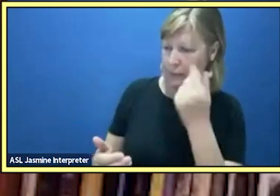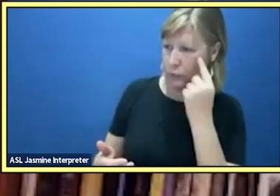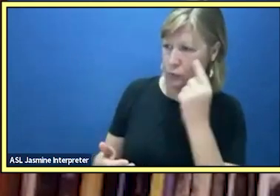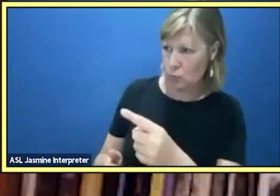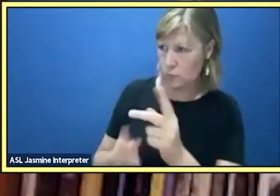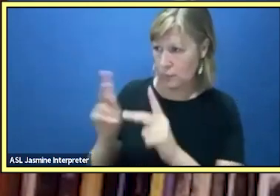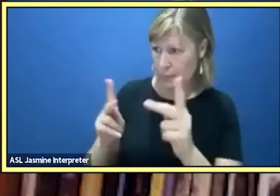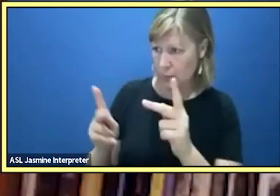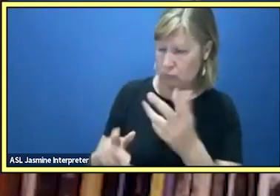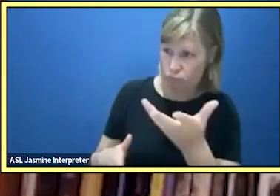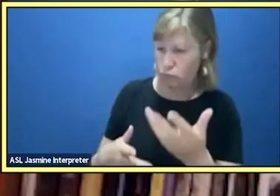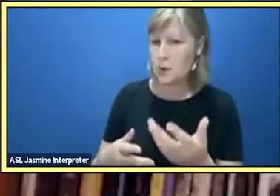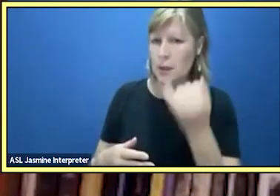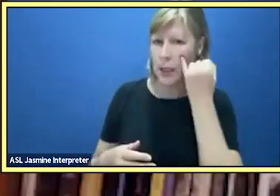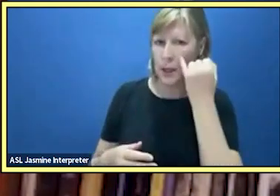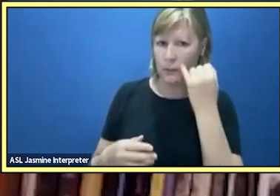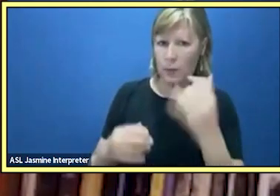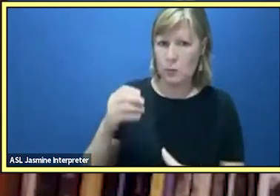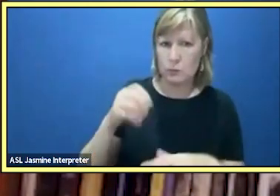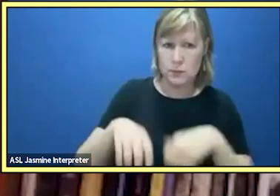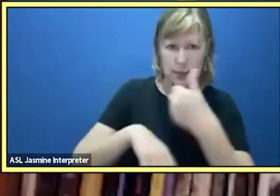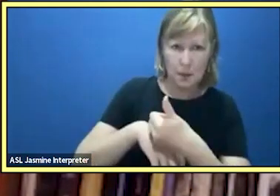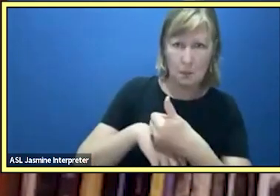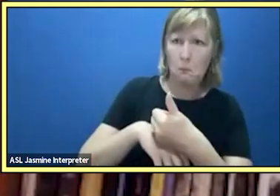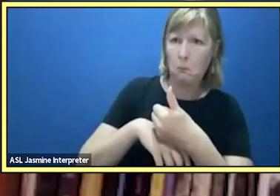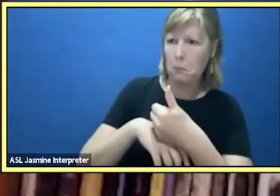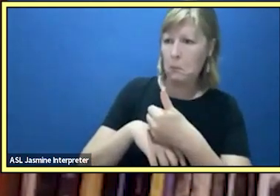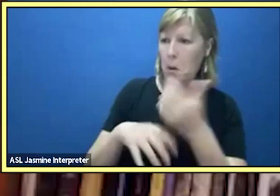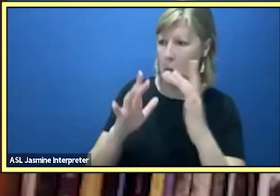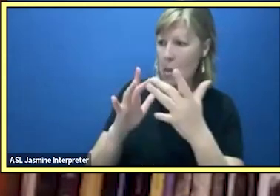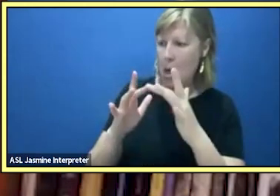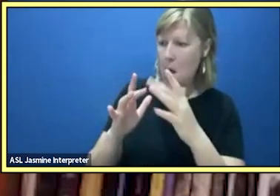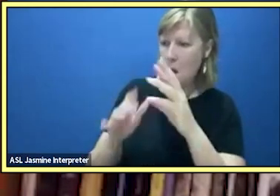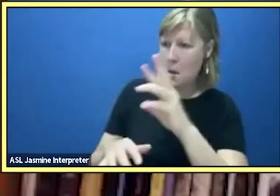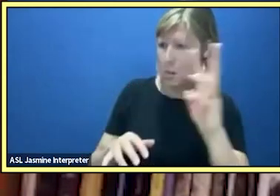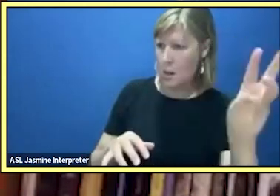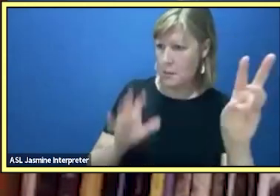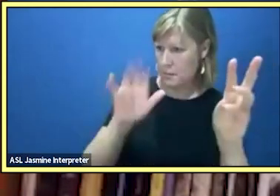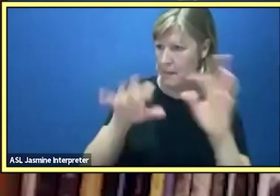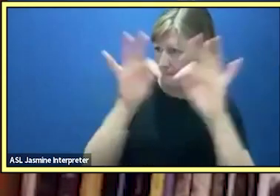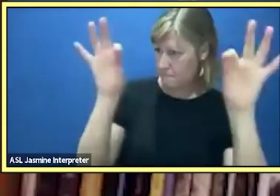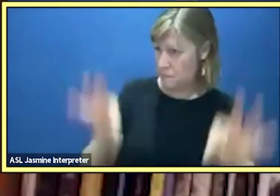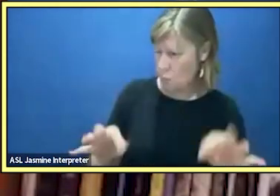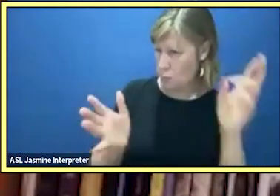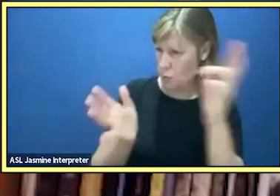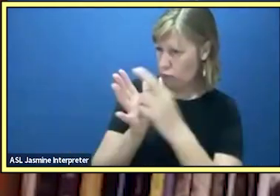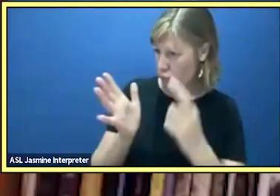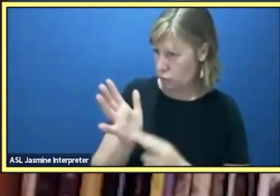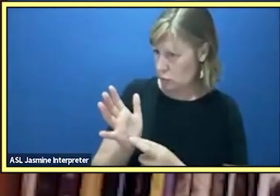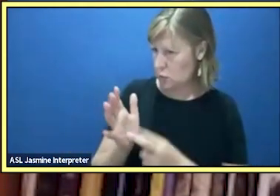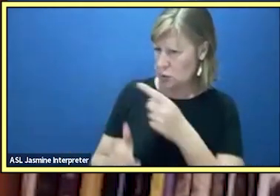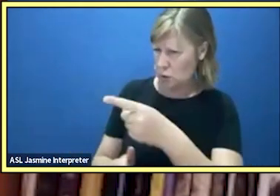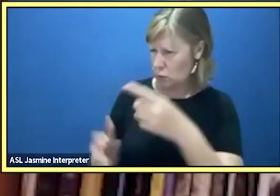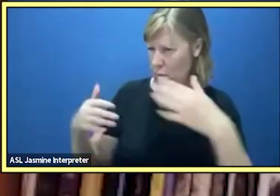do, if you want to do it with the thing that we just set up, then people could do it online. They can use that form just to register or whoever you do, but you don't have that